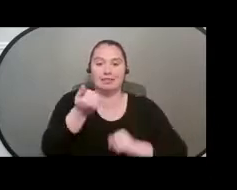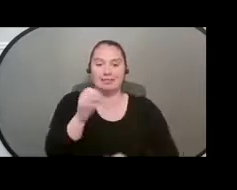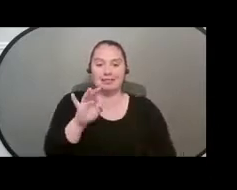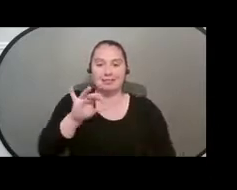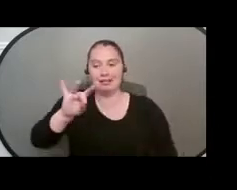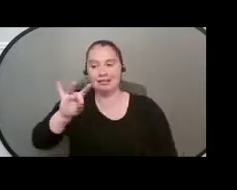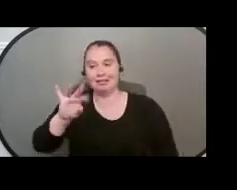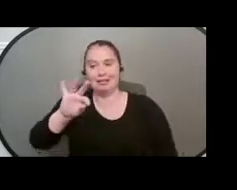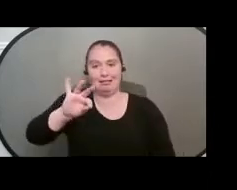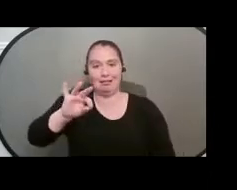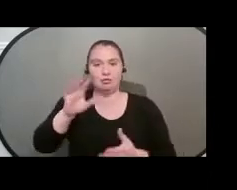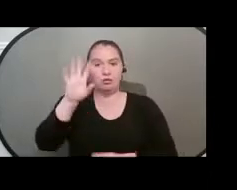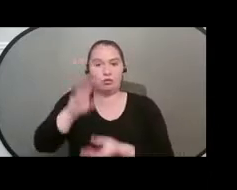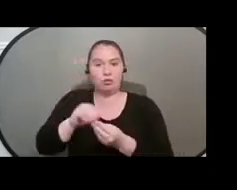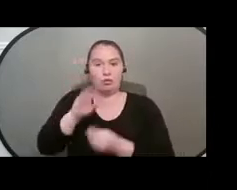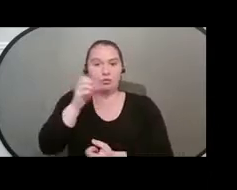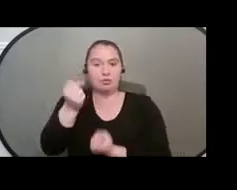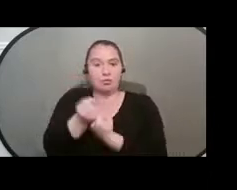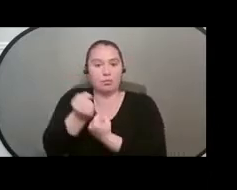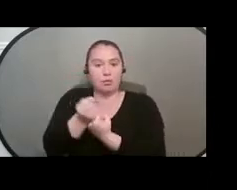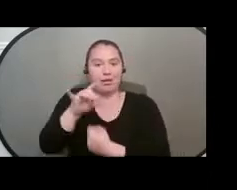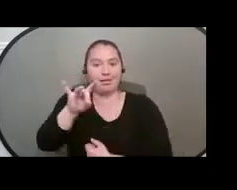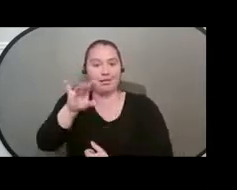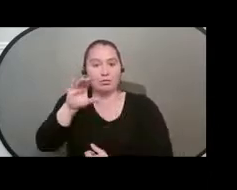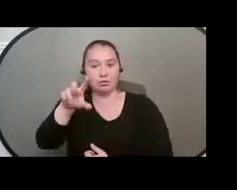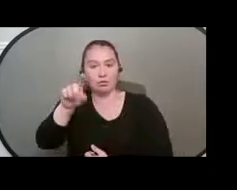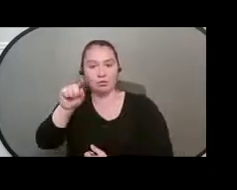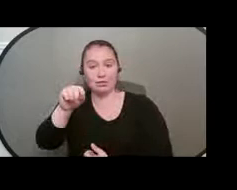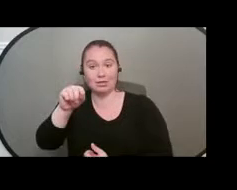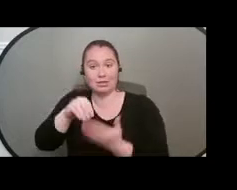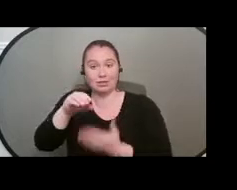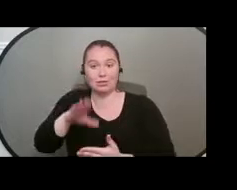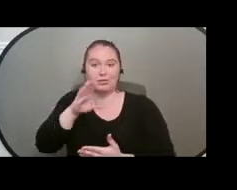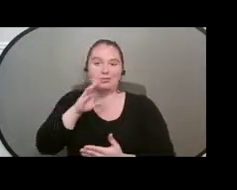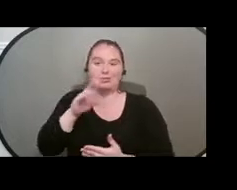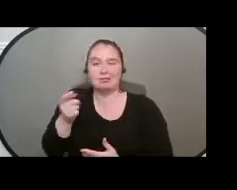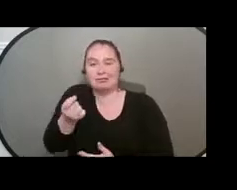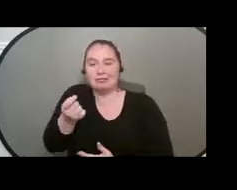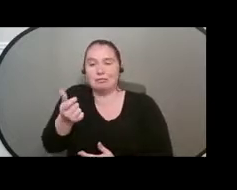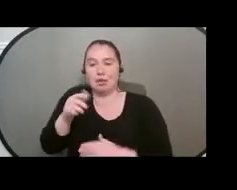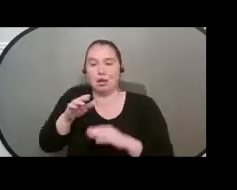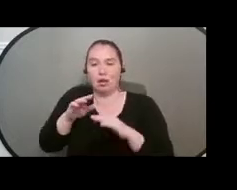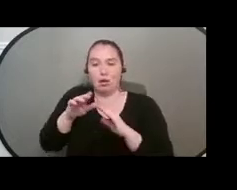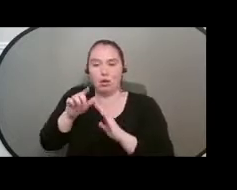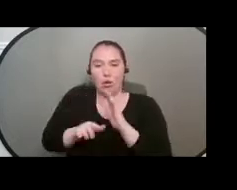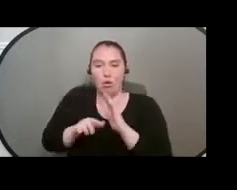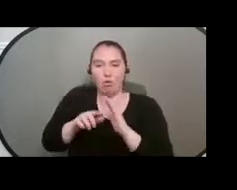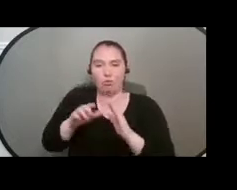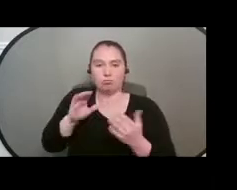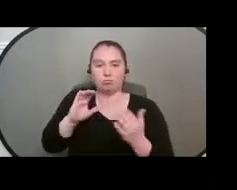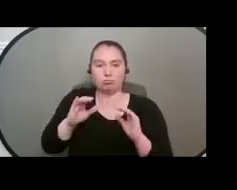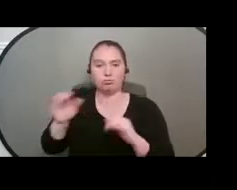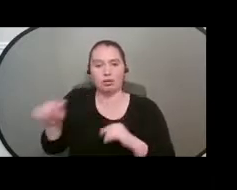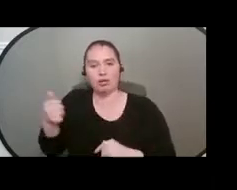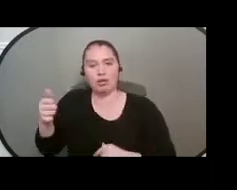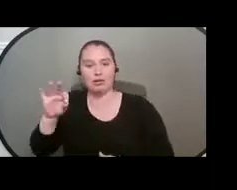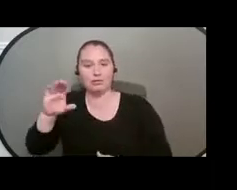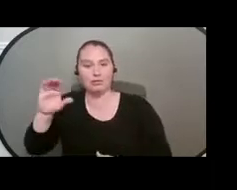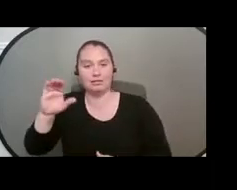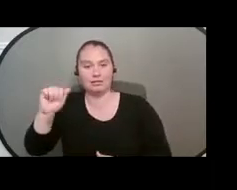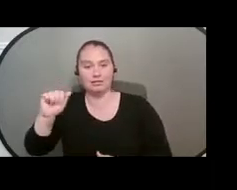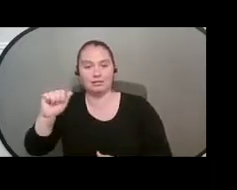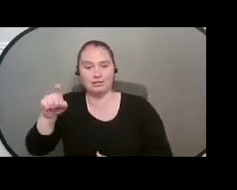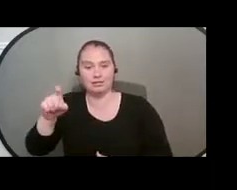support 820 students, a little bit lower from the FCA need, but there are some challenges in terms of the cafeteria